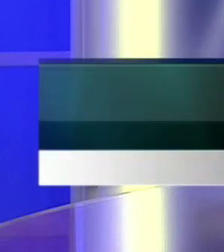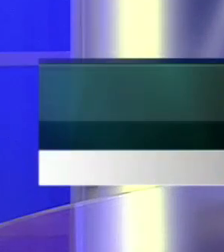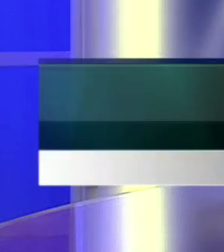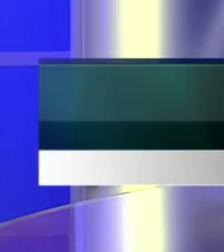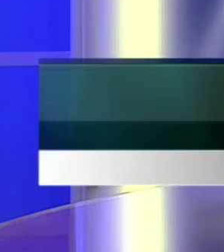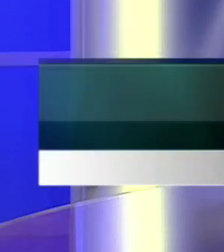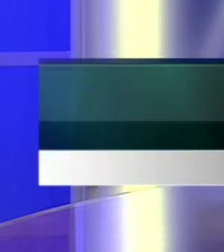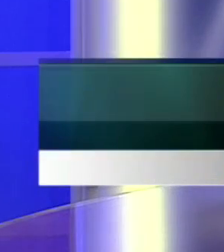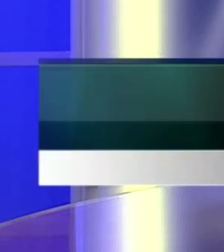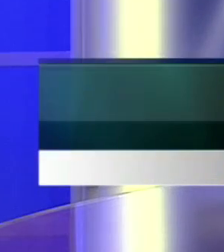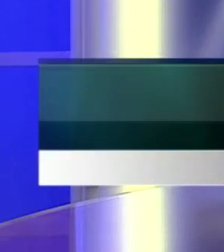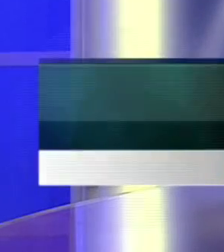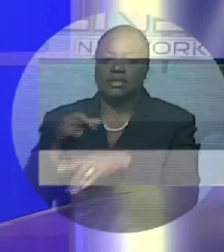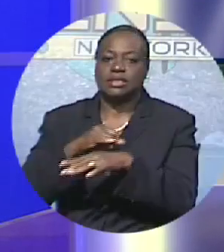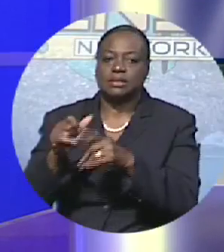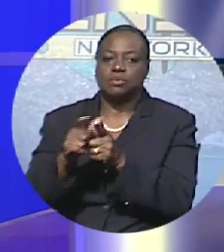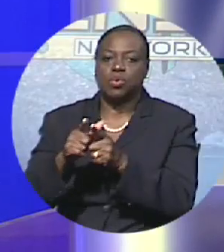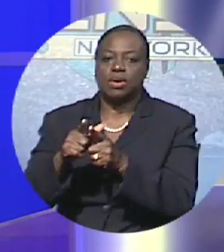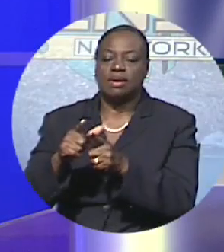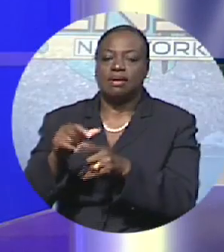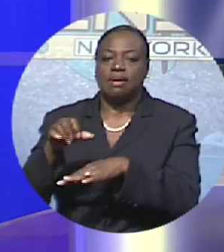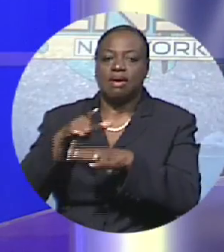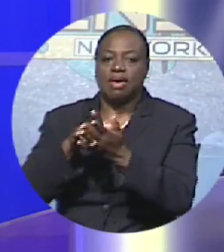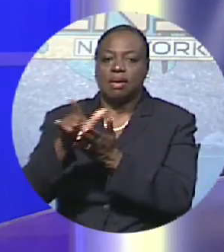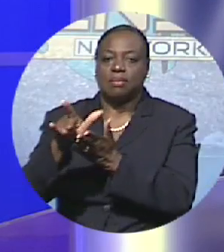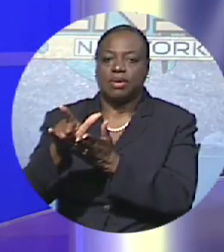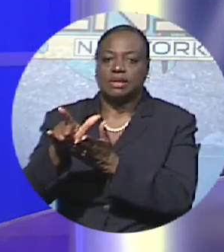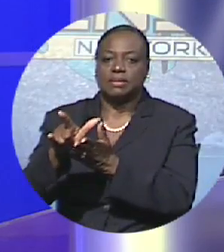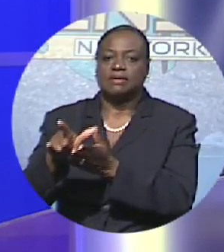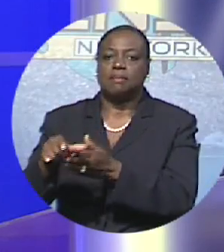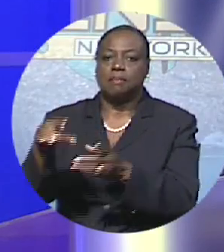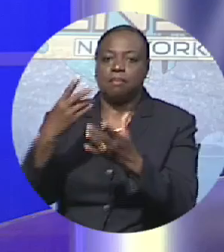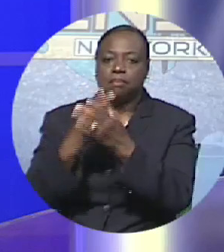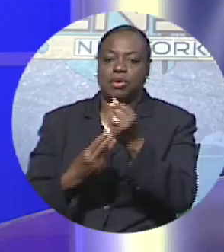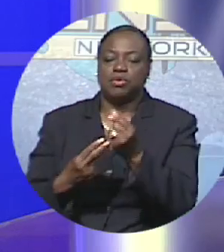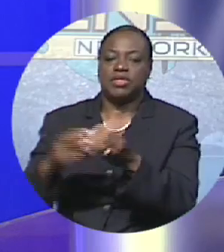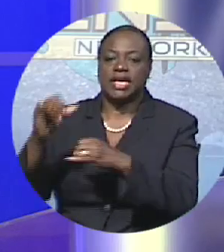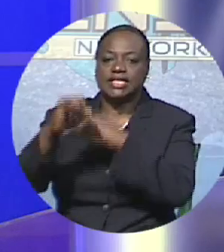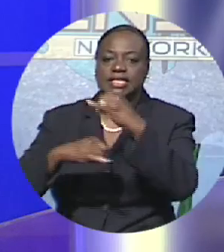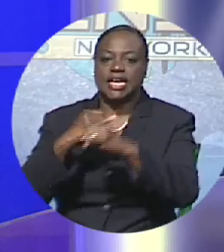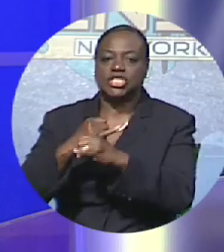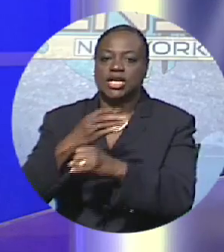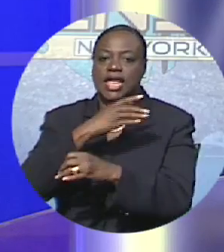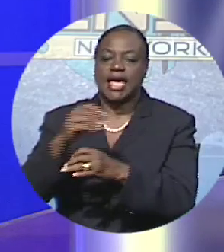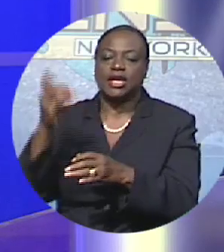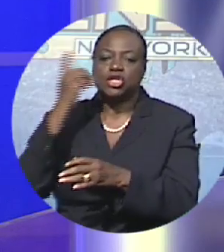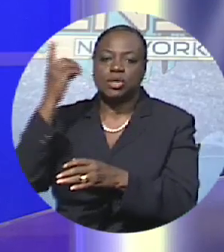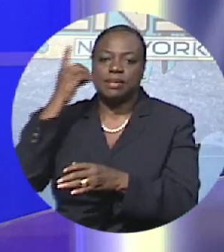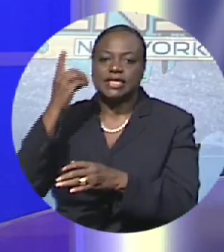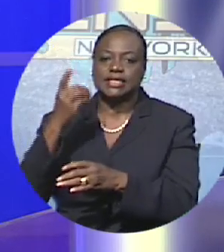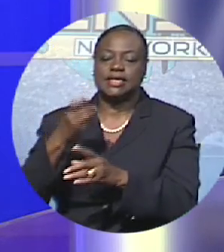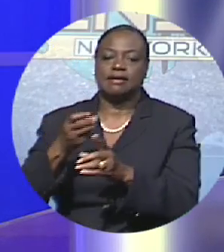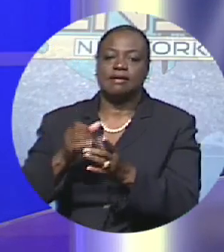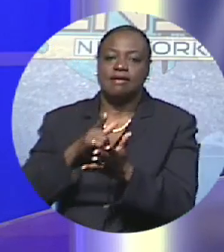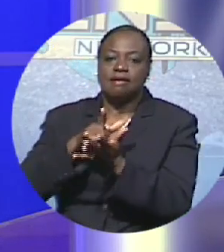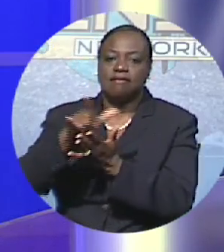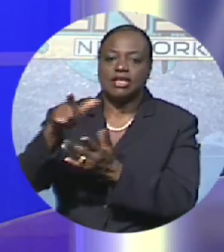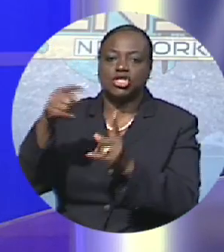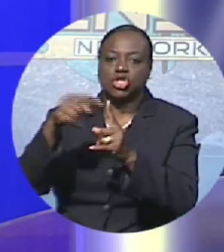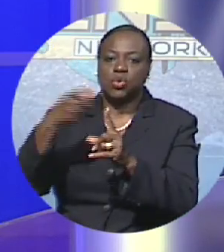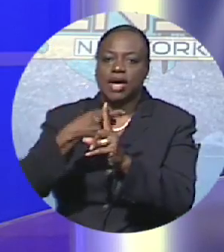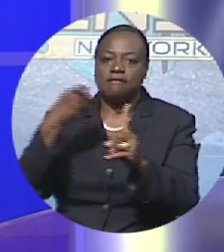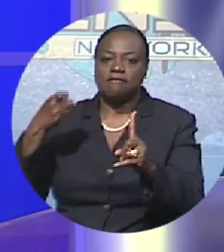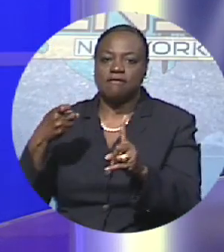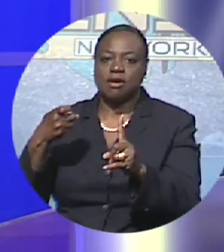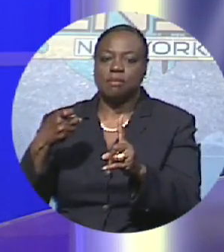island's small airport terminal has been facilitating international and domestic flights to and from Matthew Town for decades. The small building